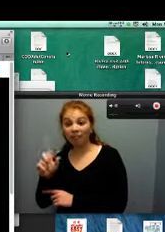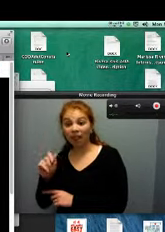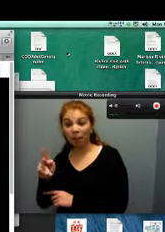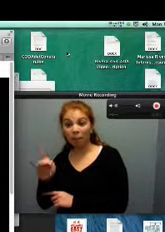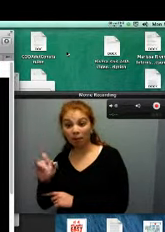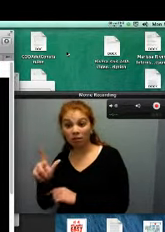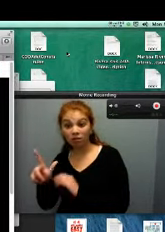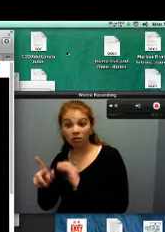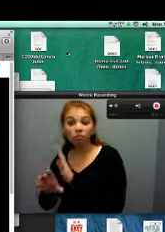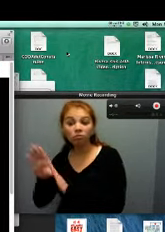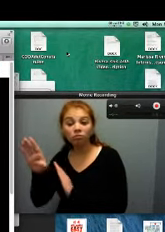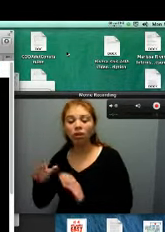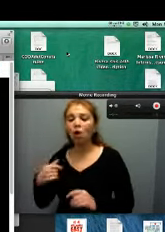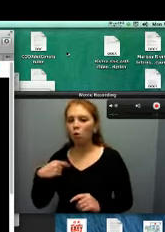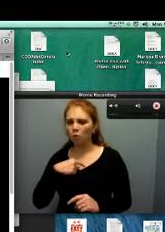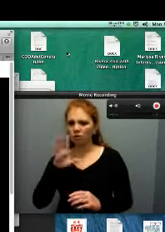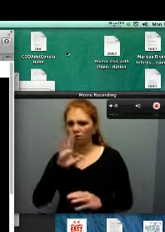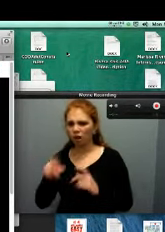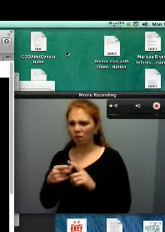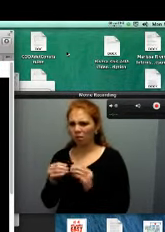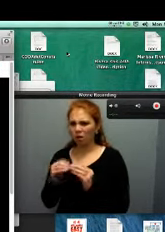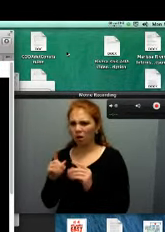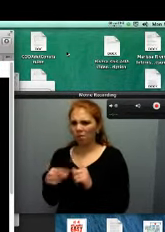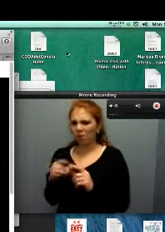We'll talk a little bit about that. Then